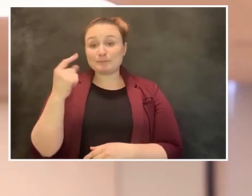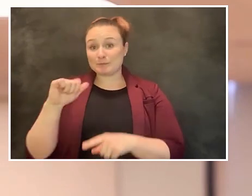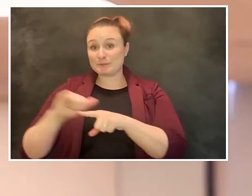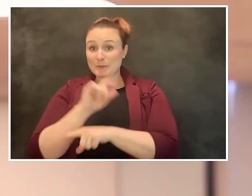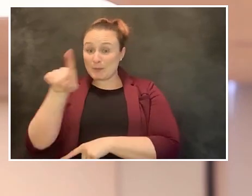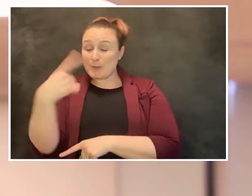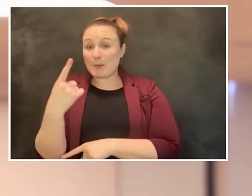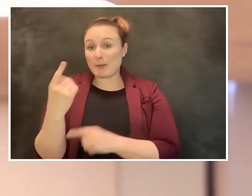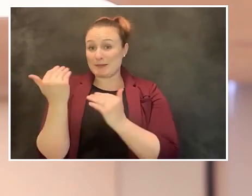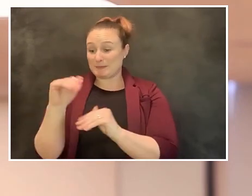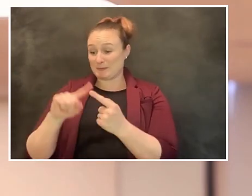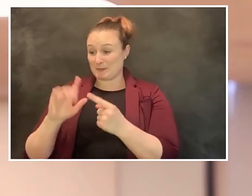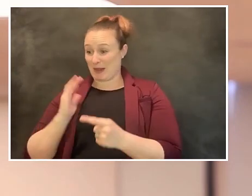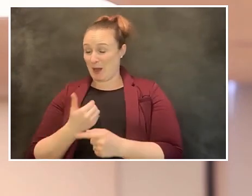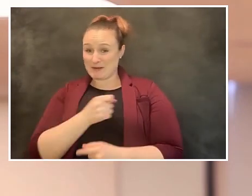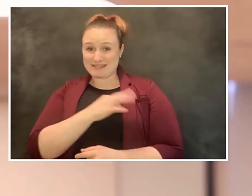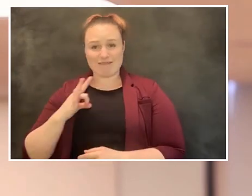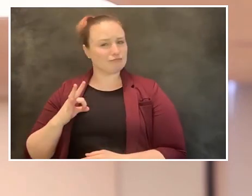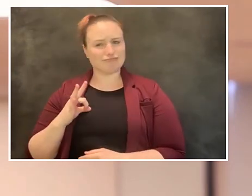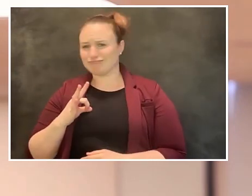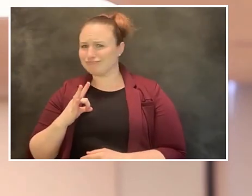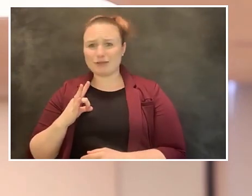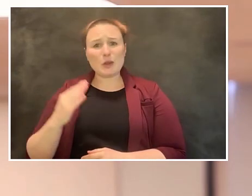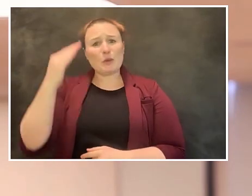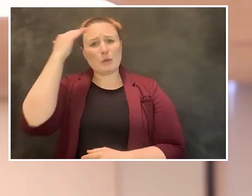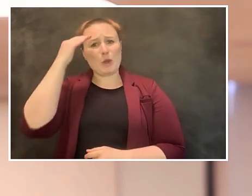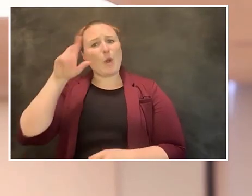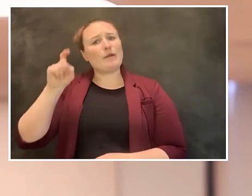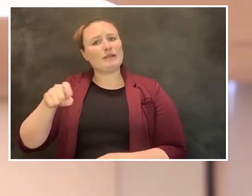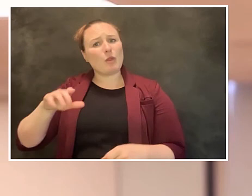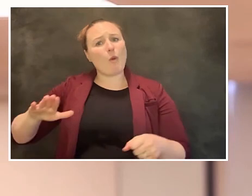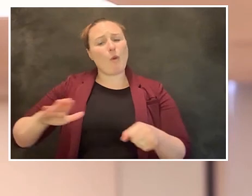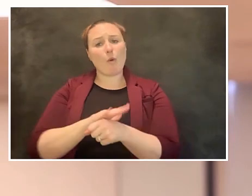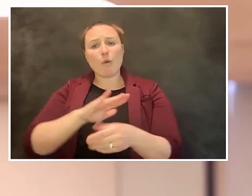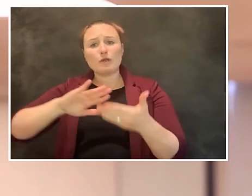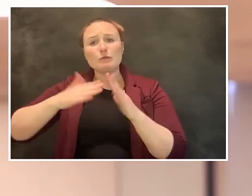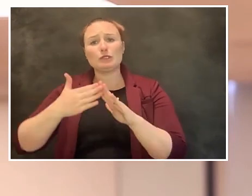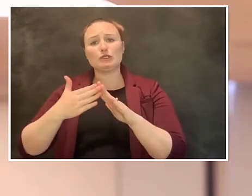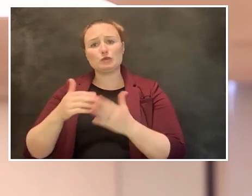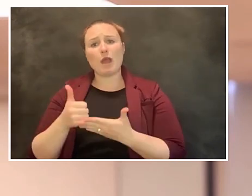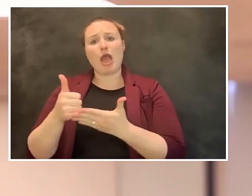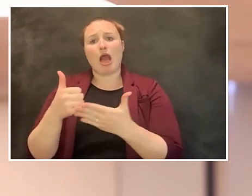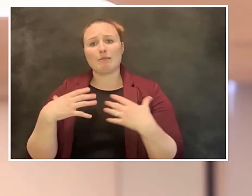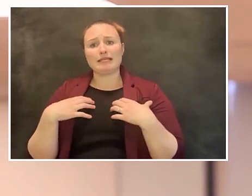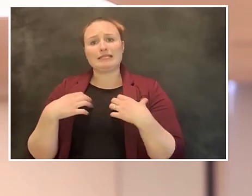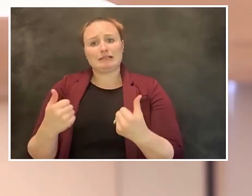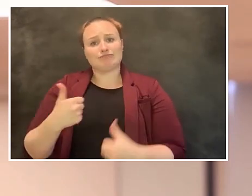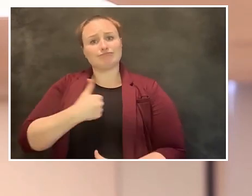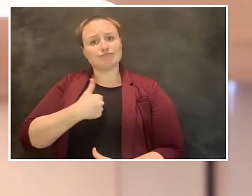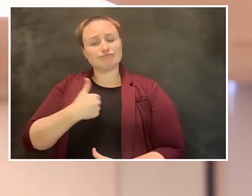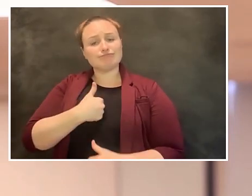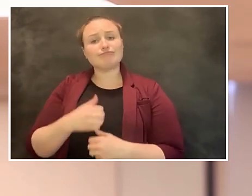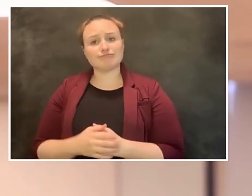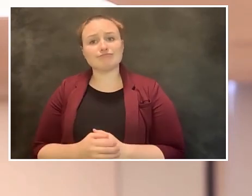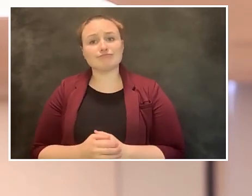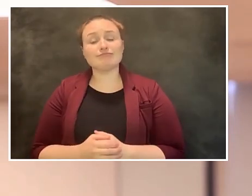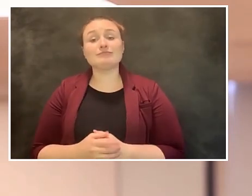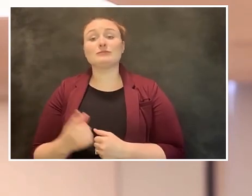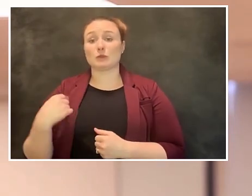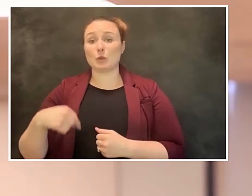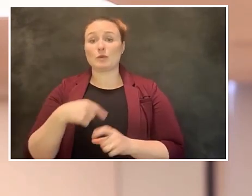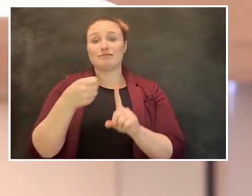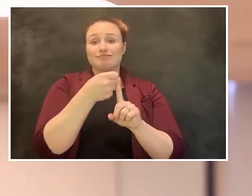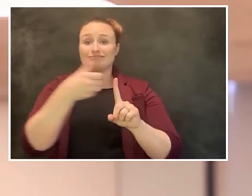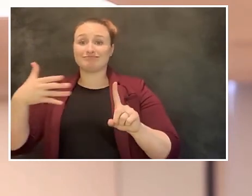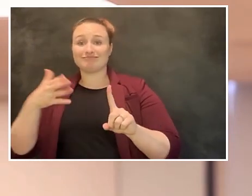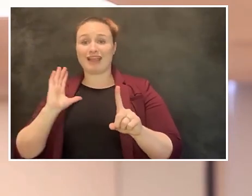takes all of us, the whole community, to heal ourselves. So we continued to expand our training and professional development efforts